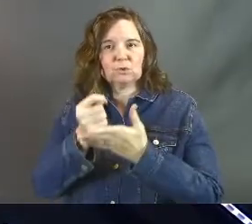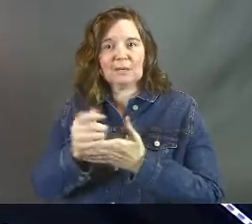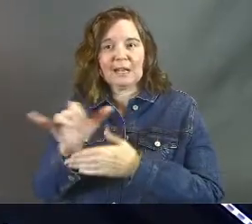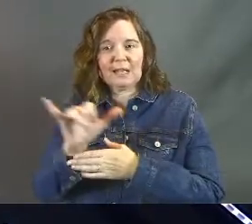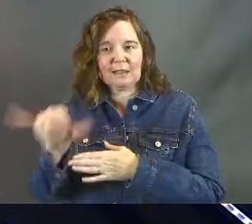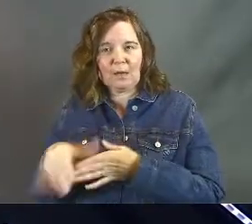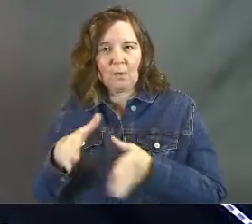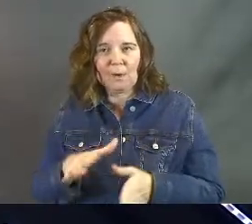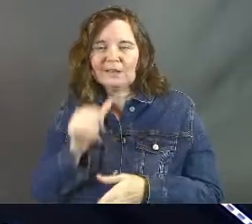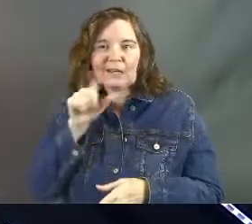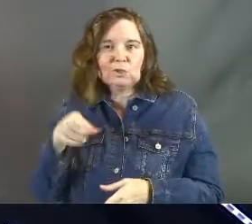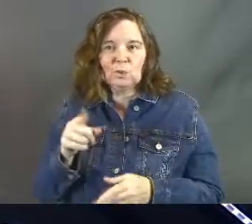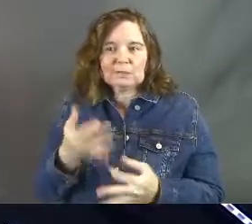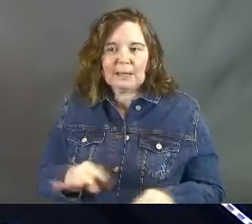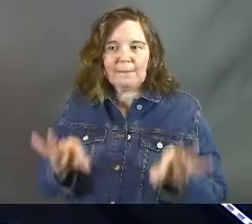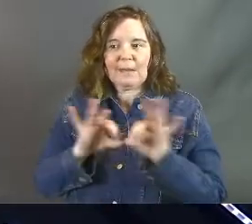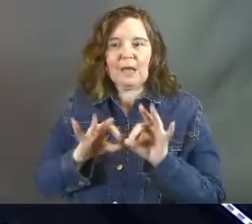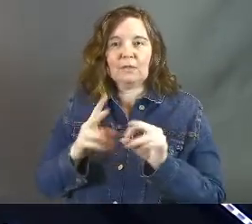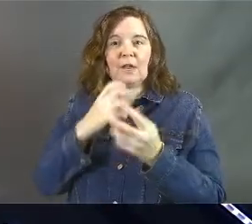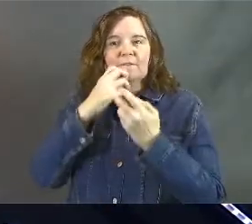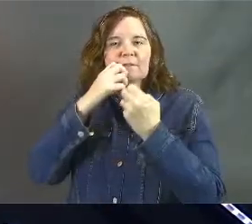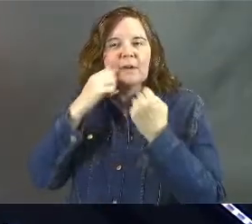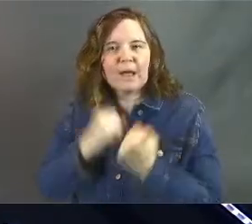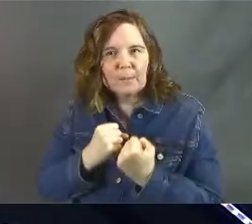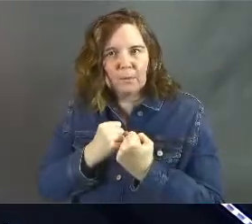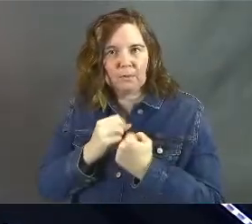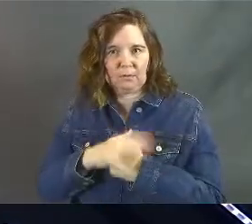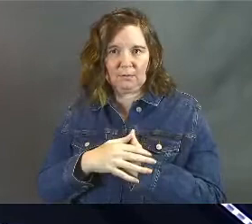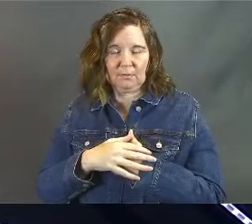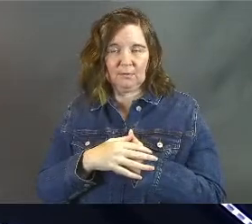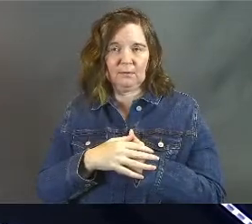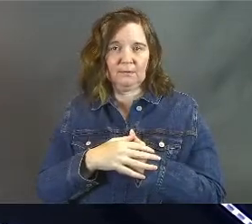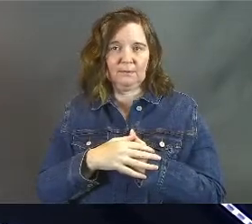as such. They don't just matter, they're valuable.